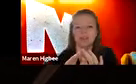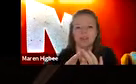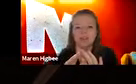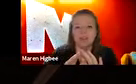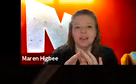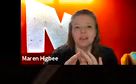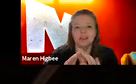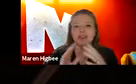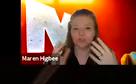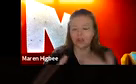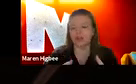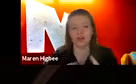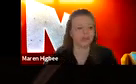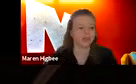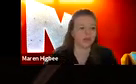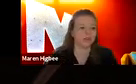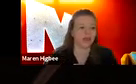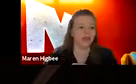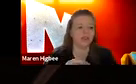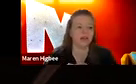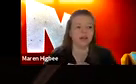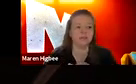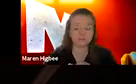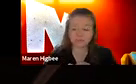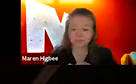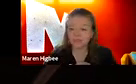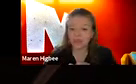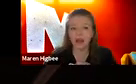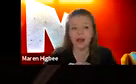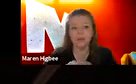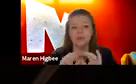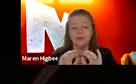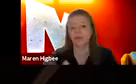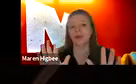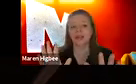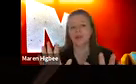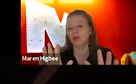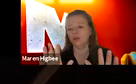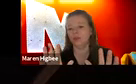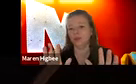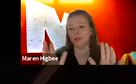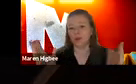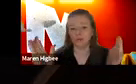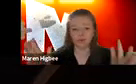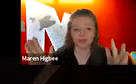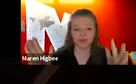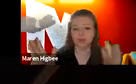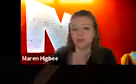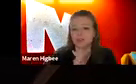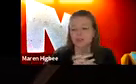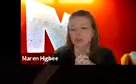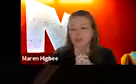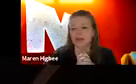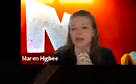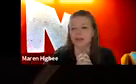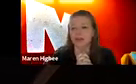there's a lot of costs associated with that. Before I go into the opportunities, I'm